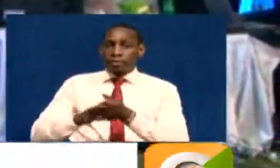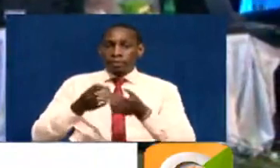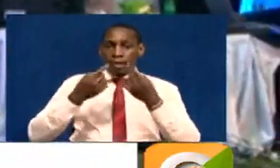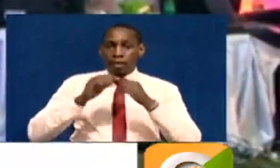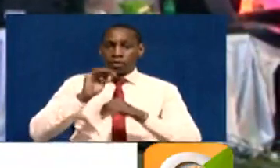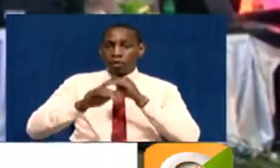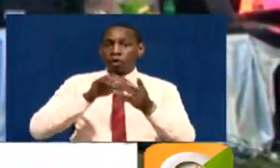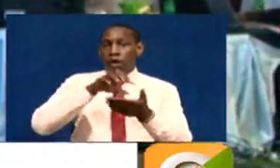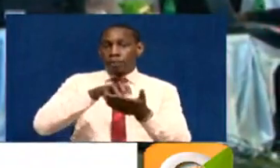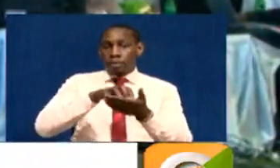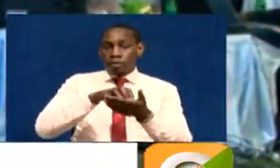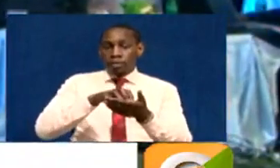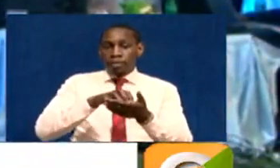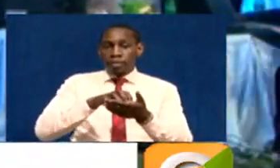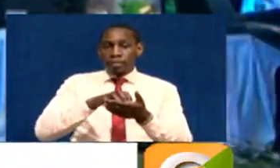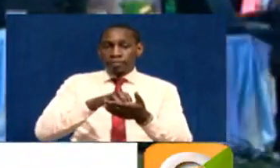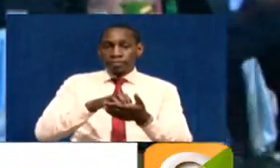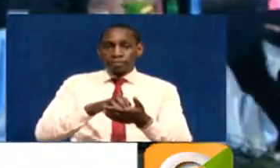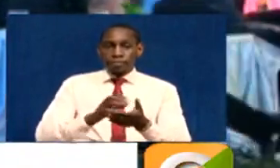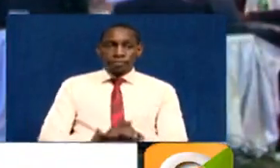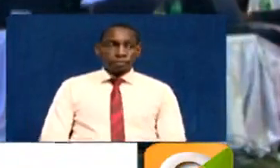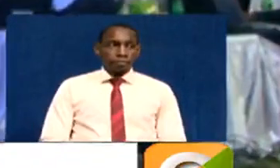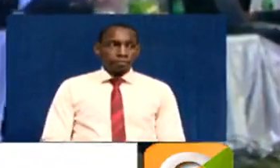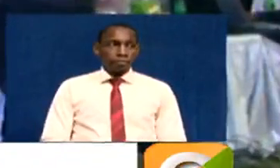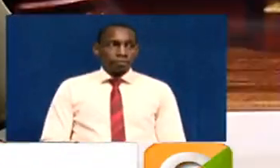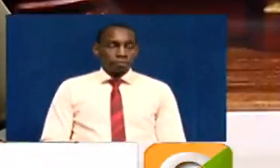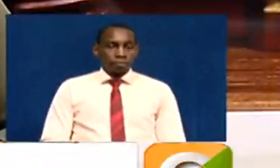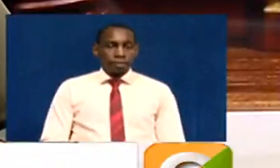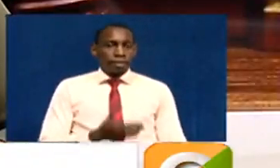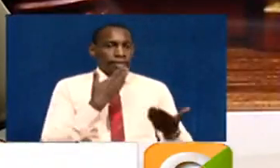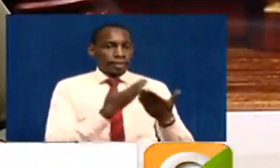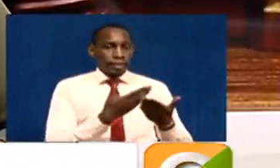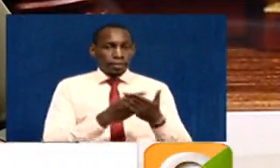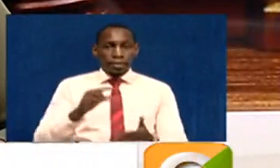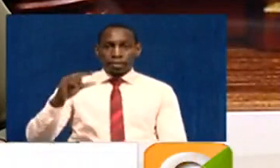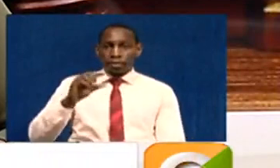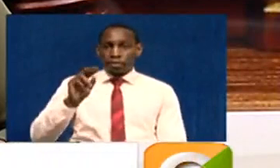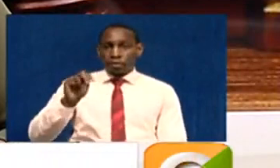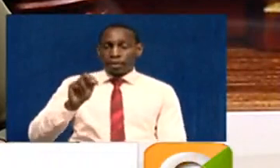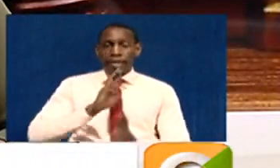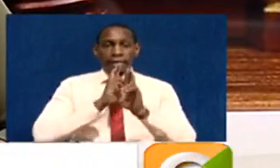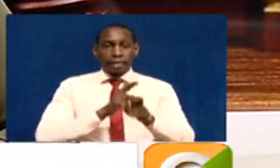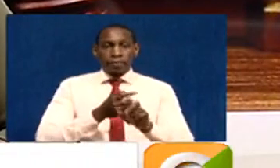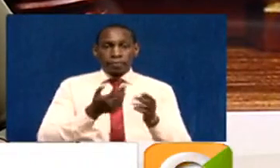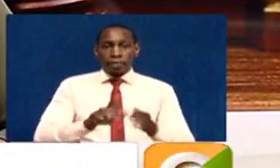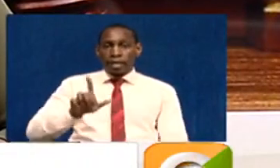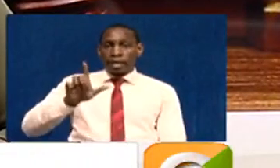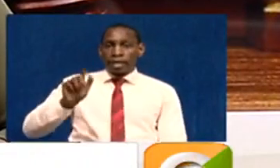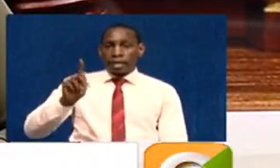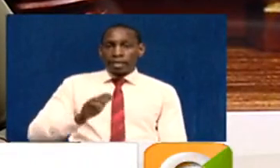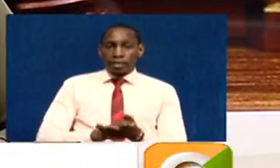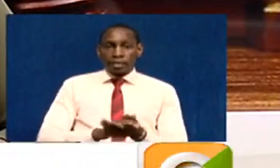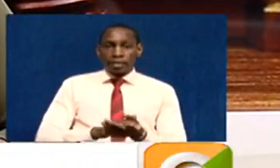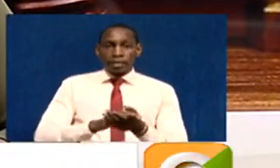for all the positions that were being contested. Yvonne? Thank you, Chimtai Goin, reporting there from the LSK